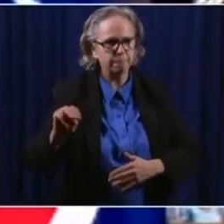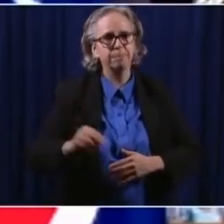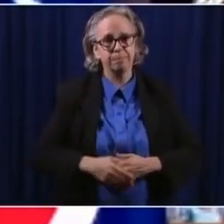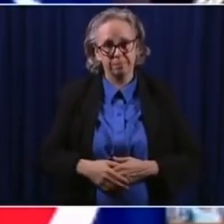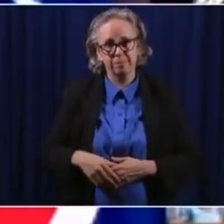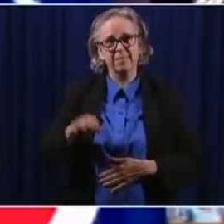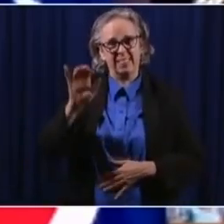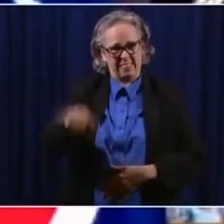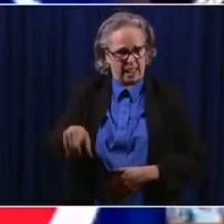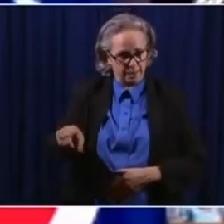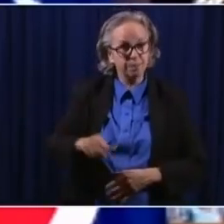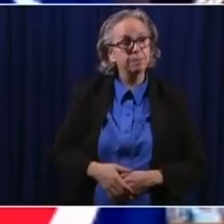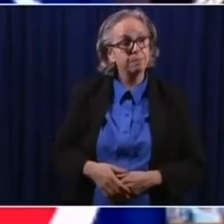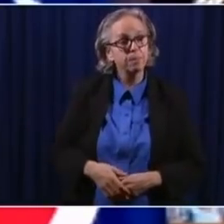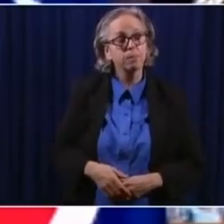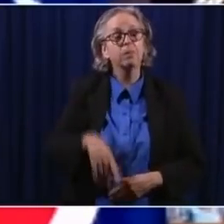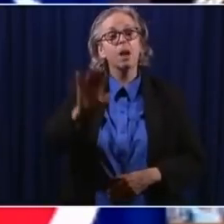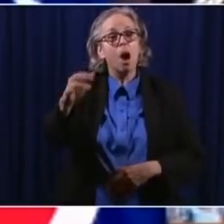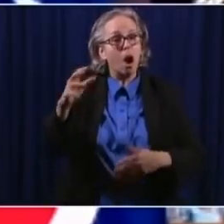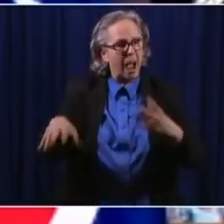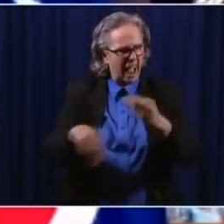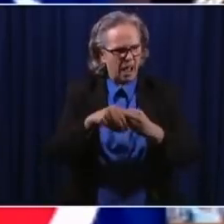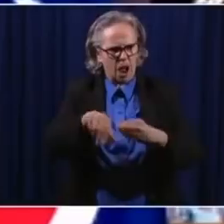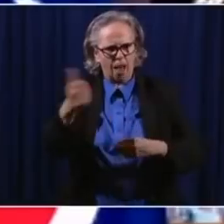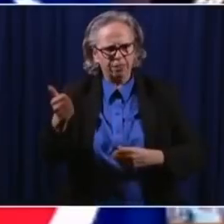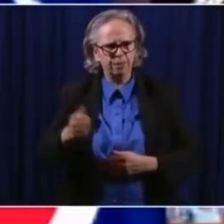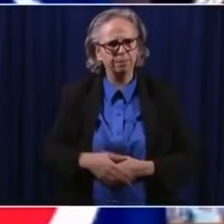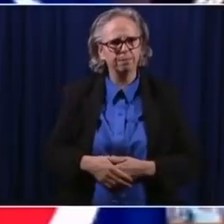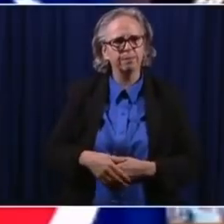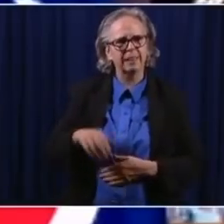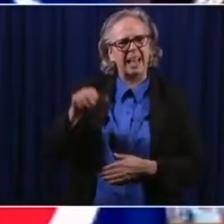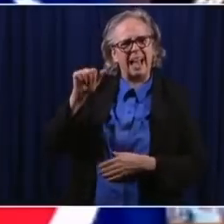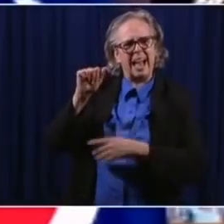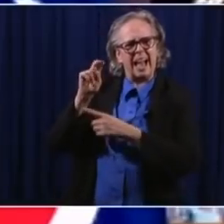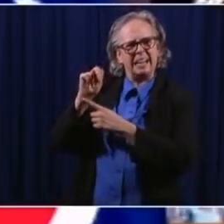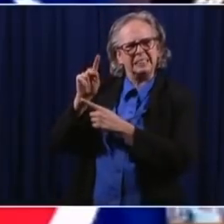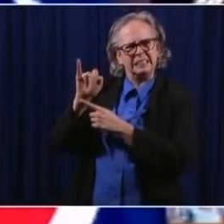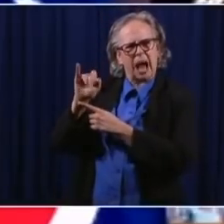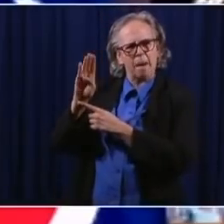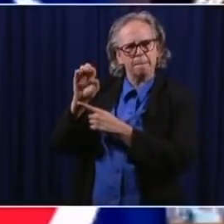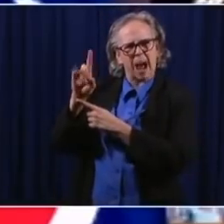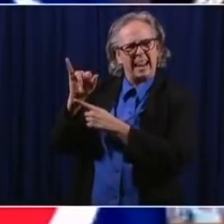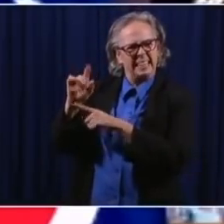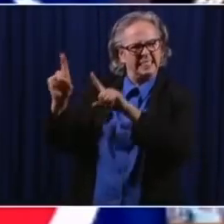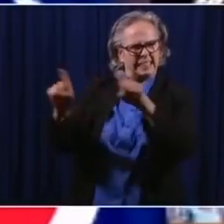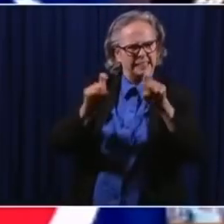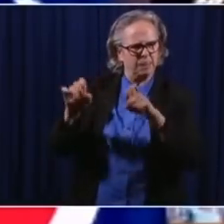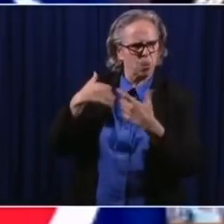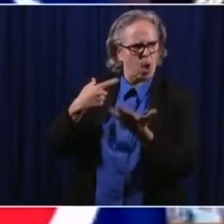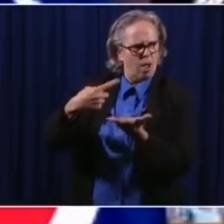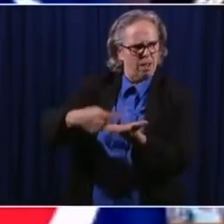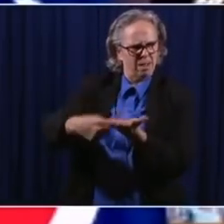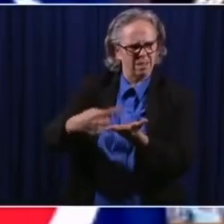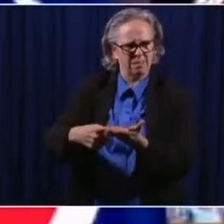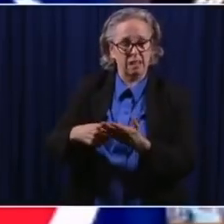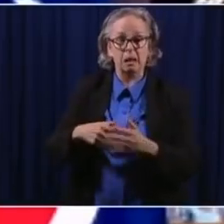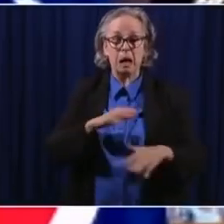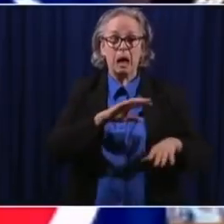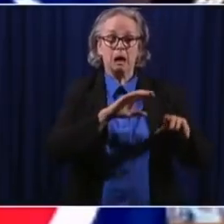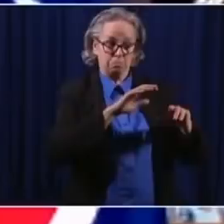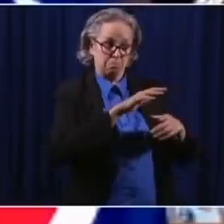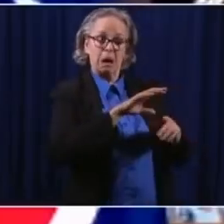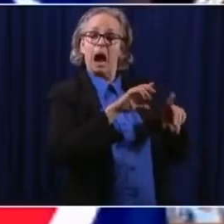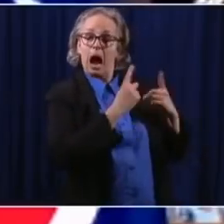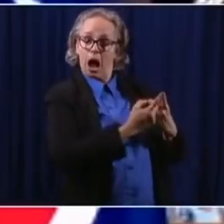testing, the serological testing. The Department of Health is conducting the survey. It's getting very close to the end.